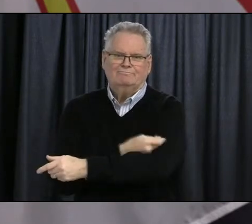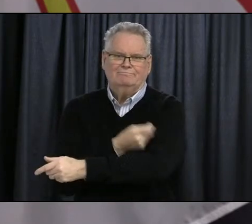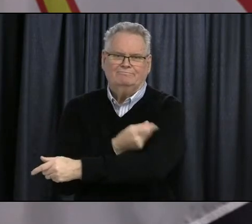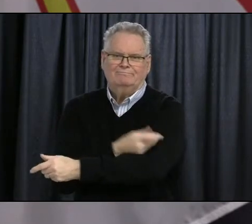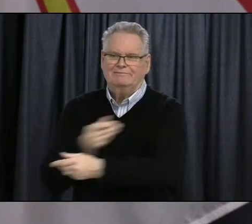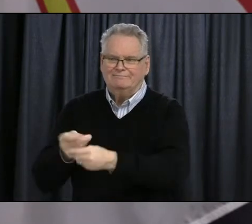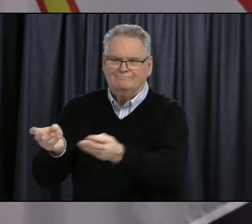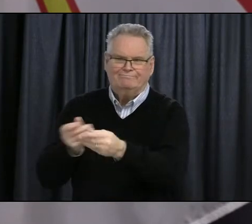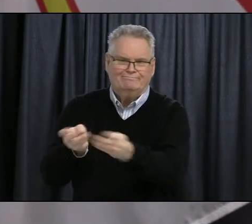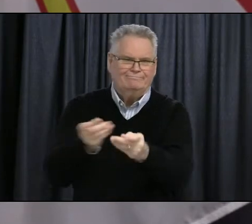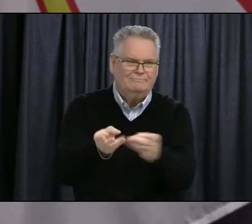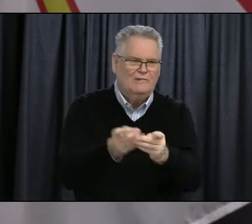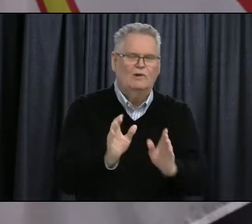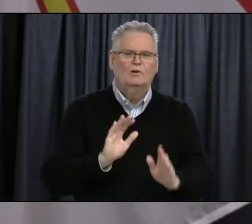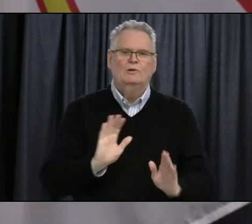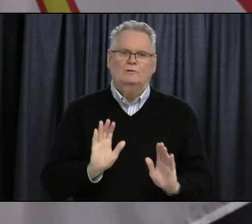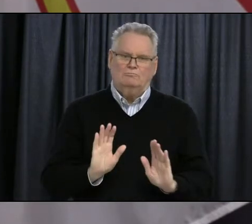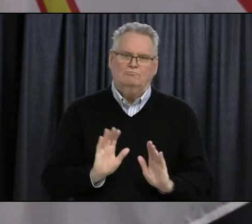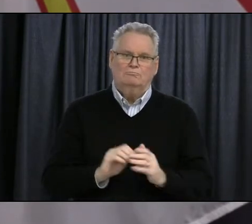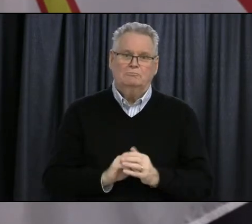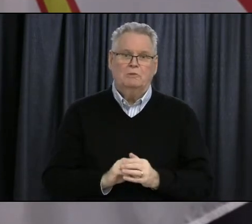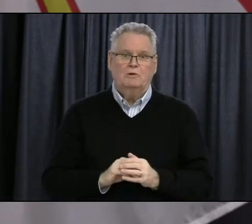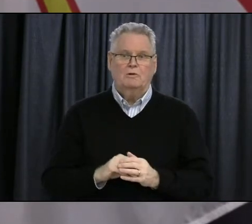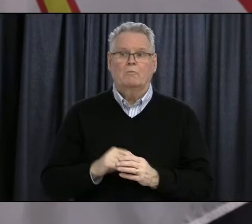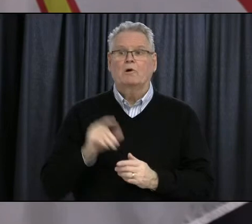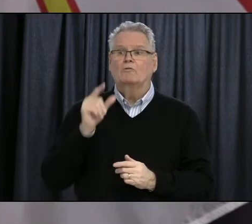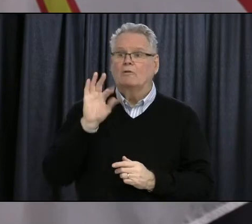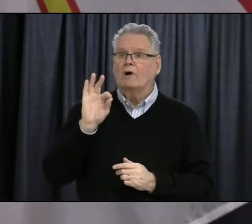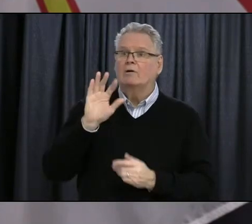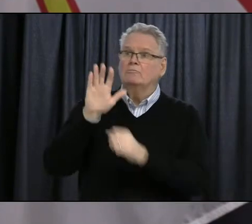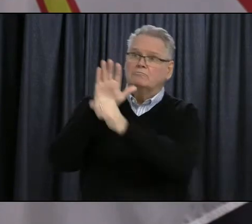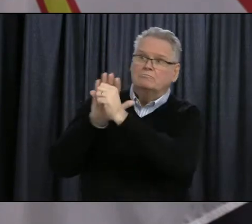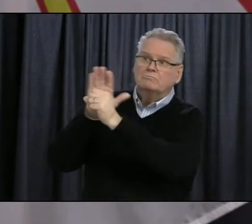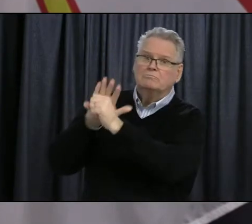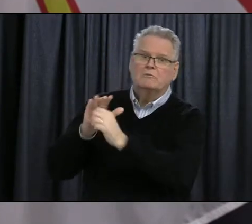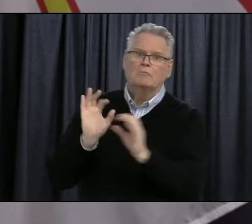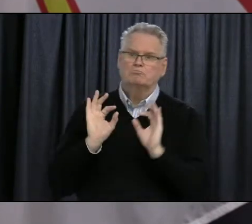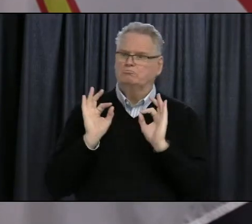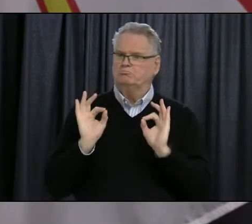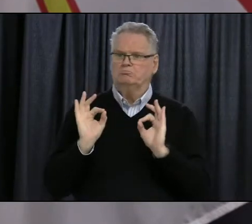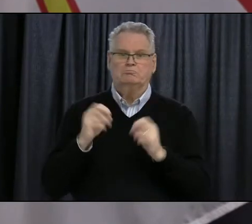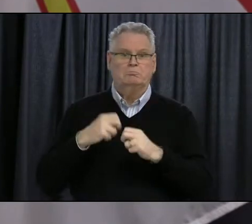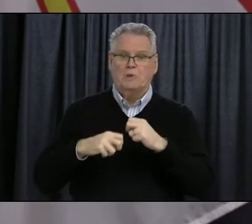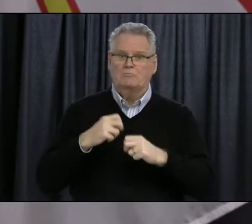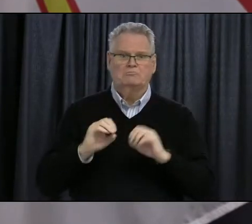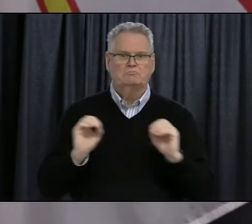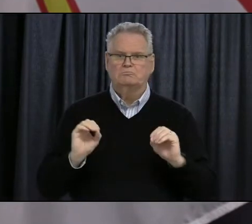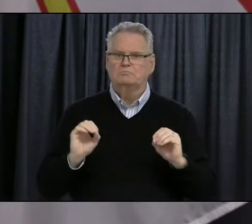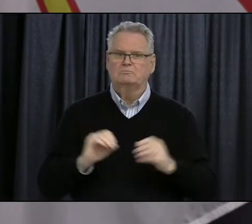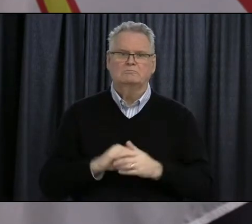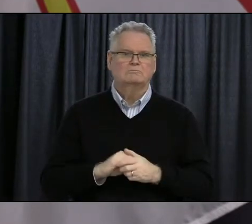and worked quite diligently to make sure that that happened without any wastage doses.